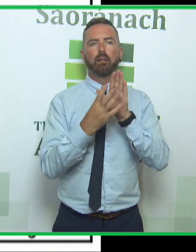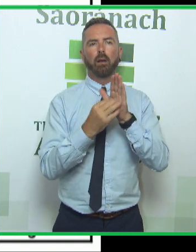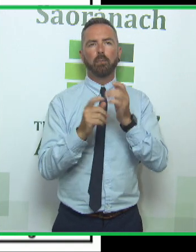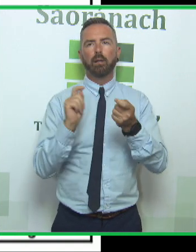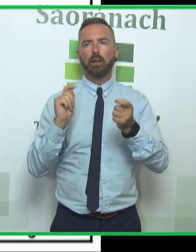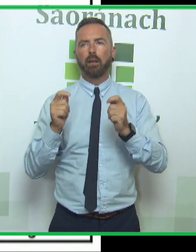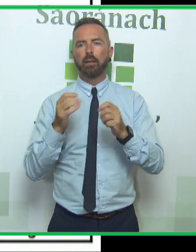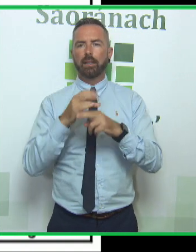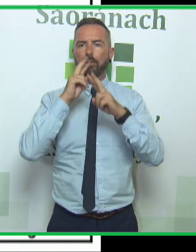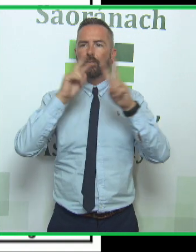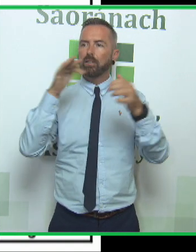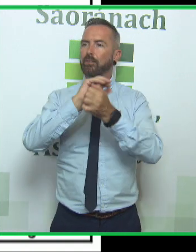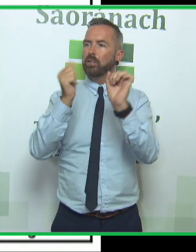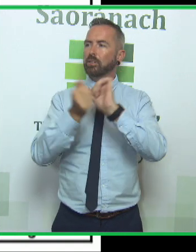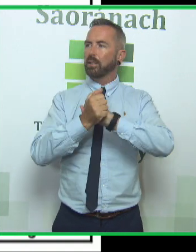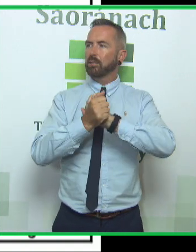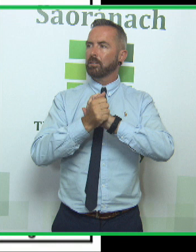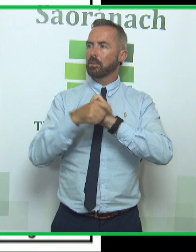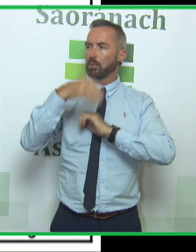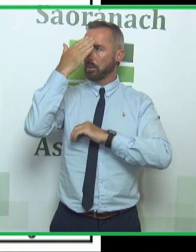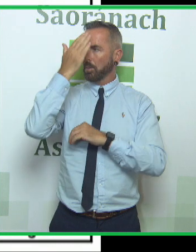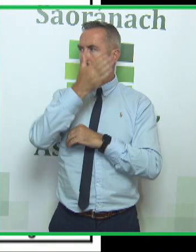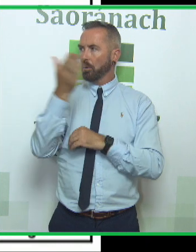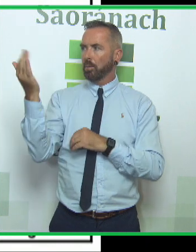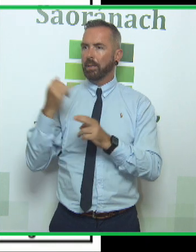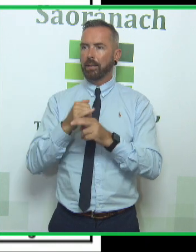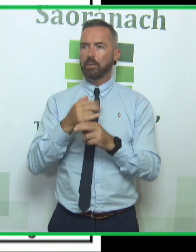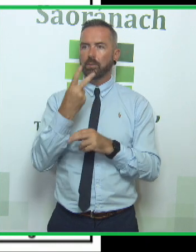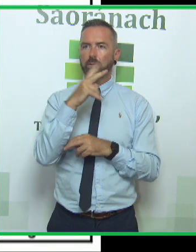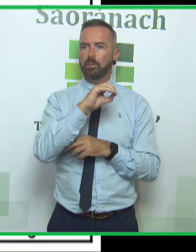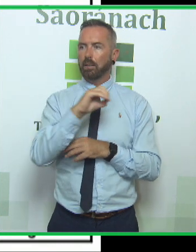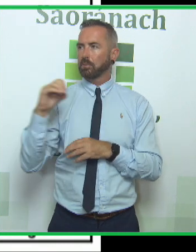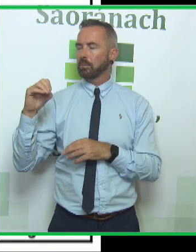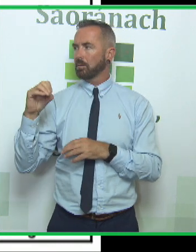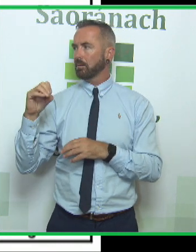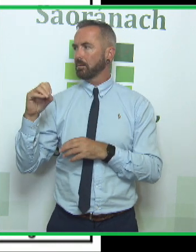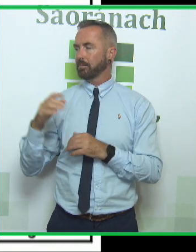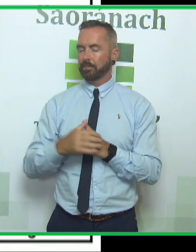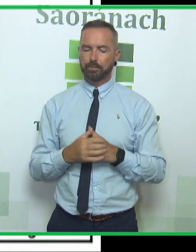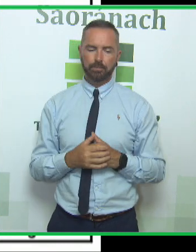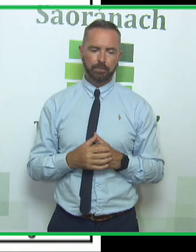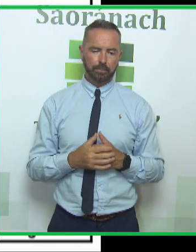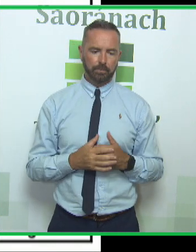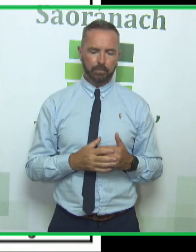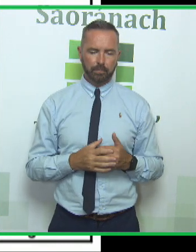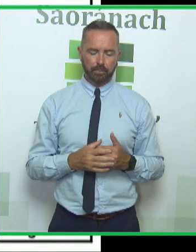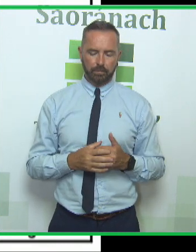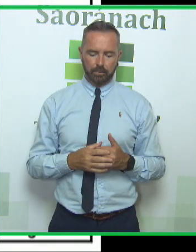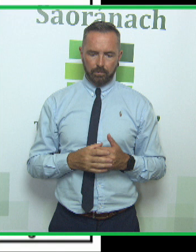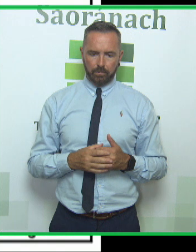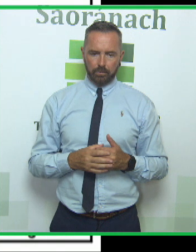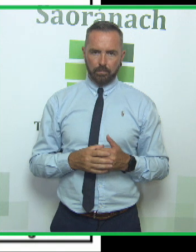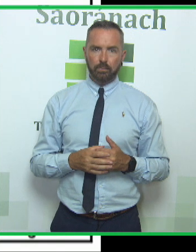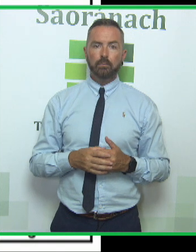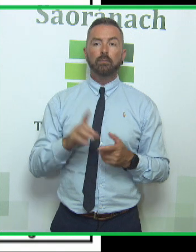A Vision for Change, which was, as we know, in the noughties. And then we're left with it